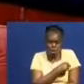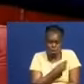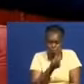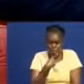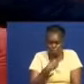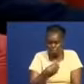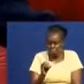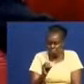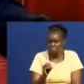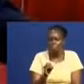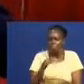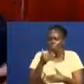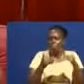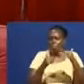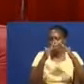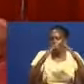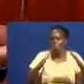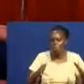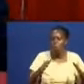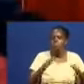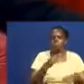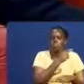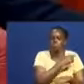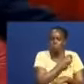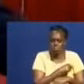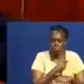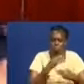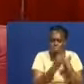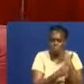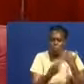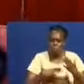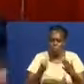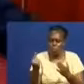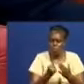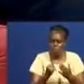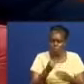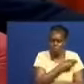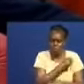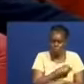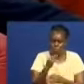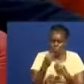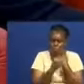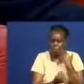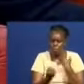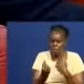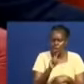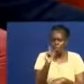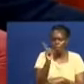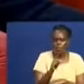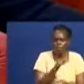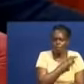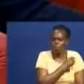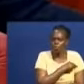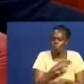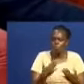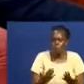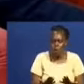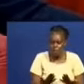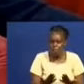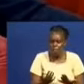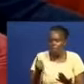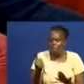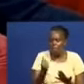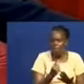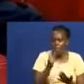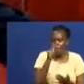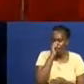hospitals have no money. We start building hospitals now. We want the poor people to come to those hospitals. Poor people can't come to Nairobi Hospital. They can't